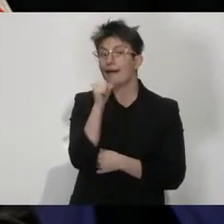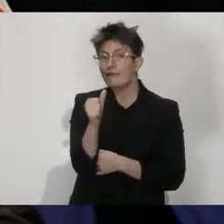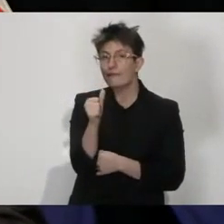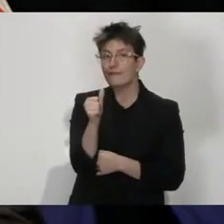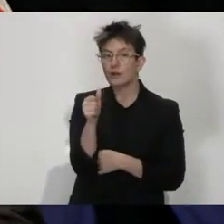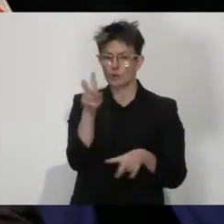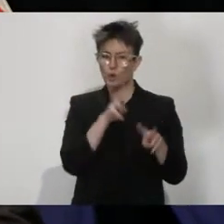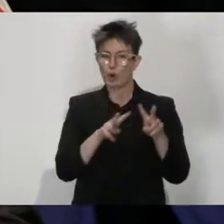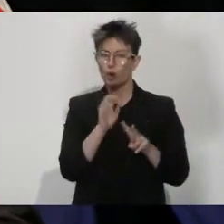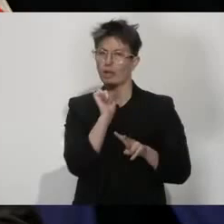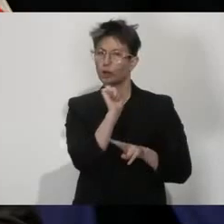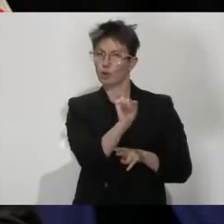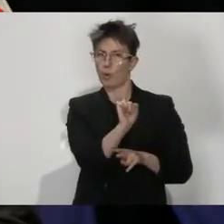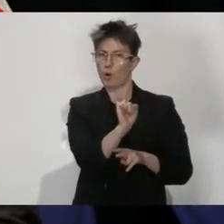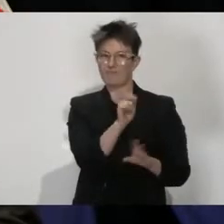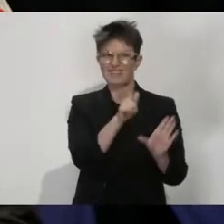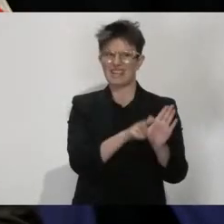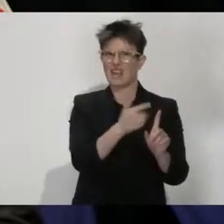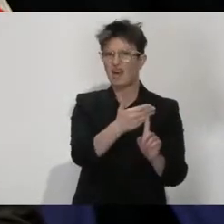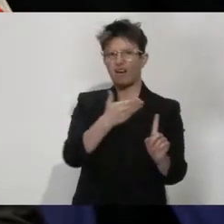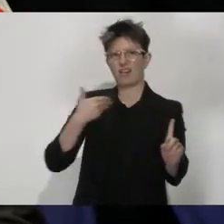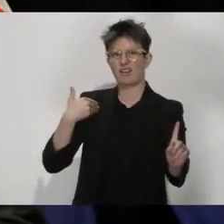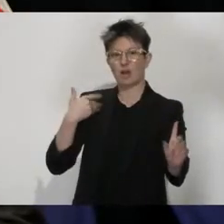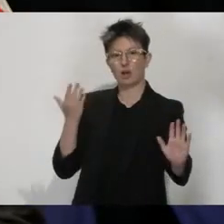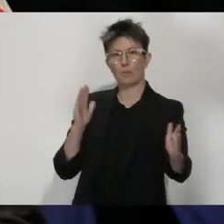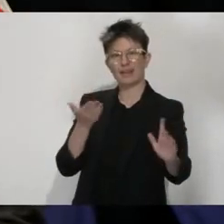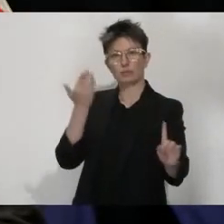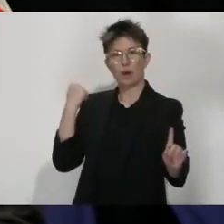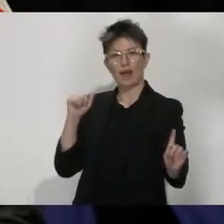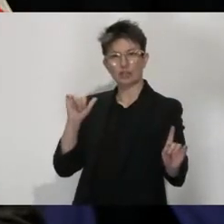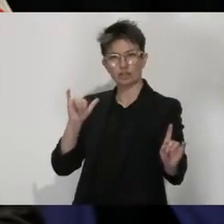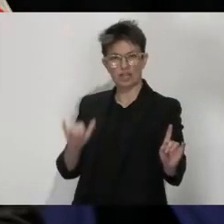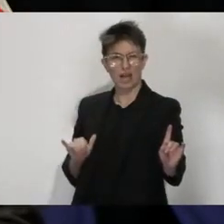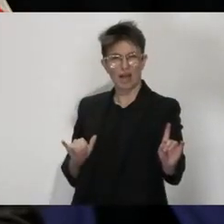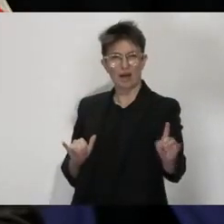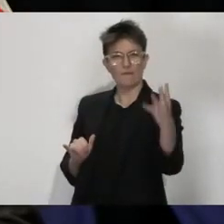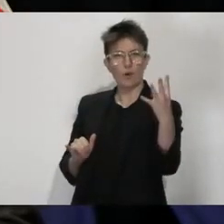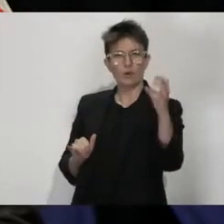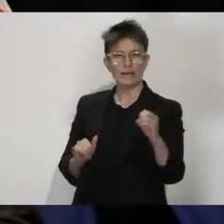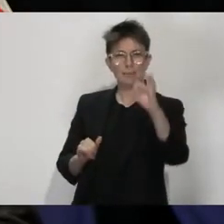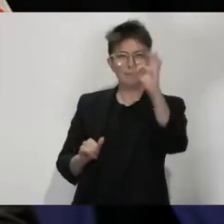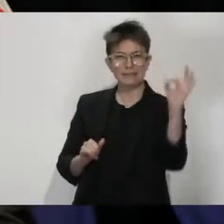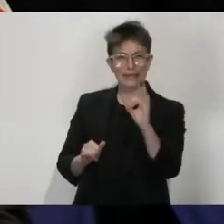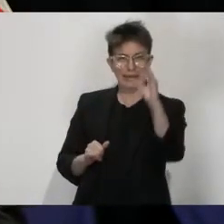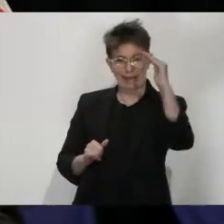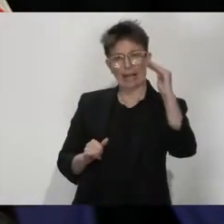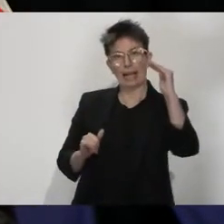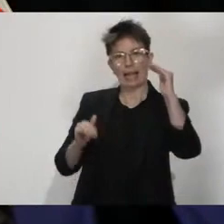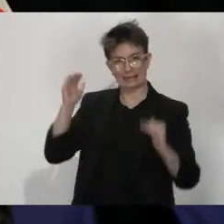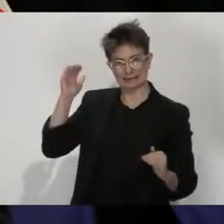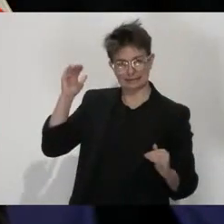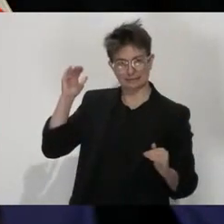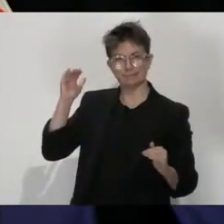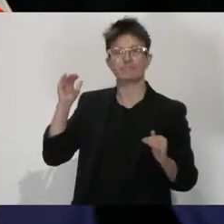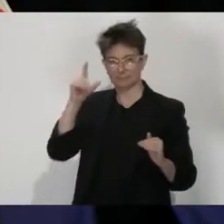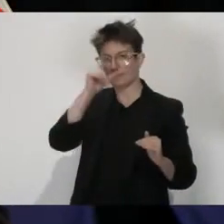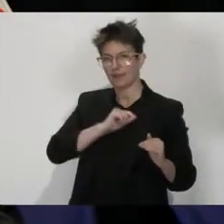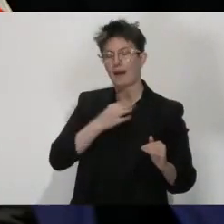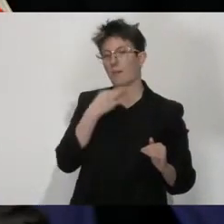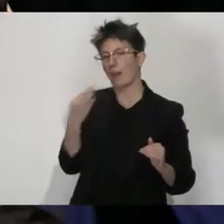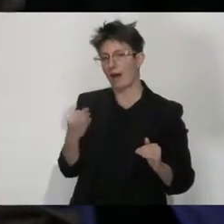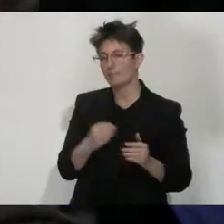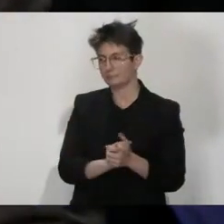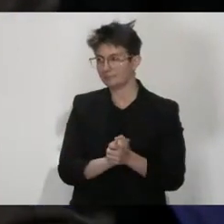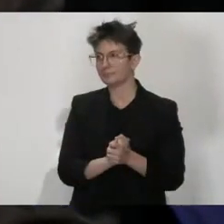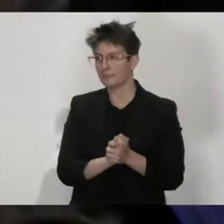threshold and have not accessed it already. And the new 2-week wage subsidy for the latest restrictions is also open. Please do